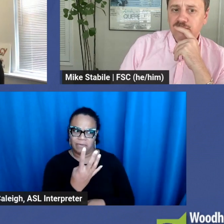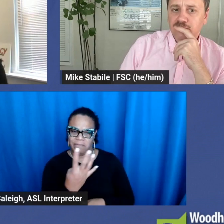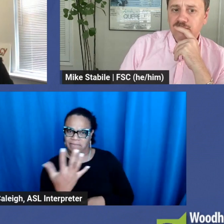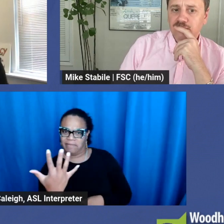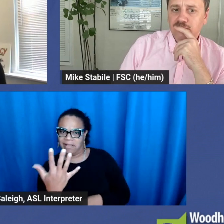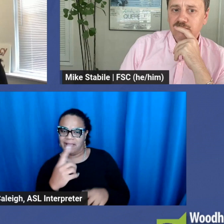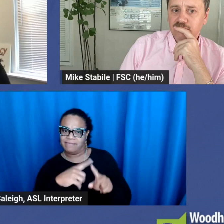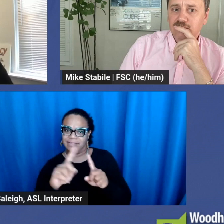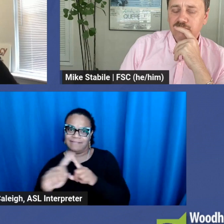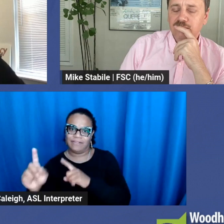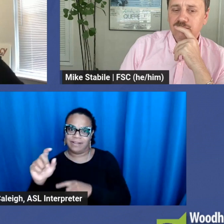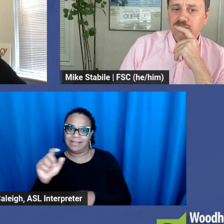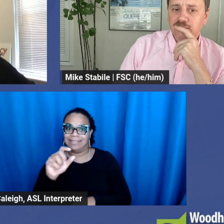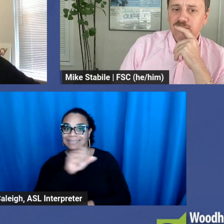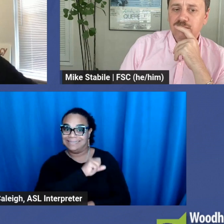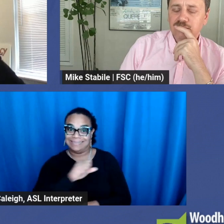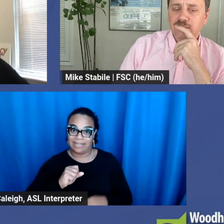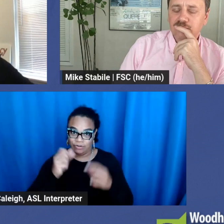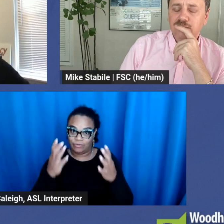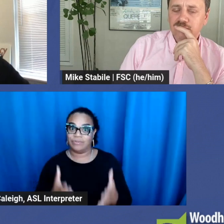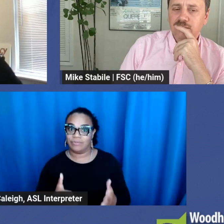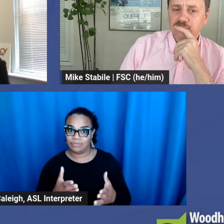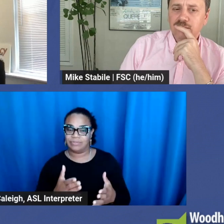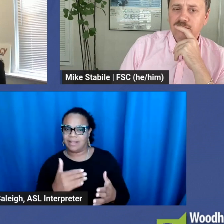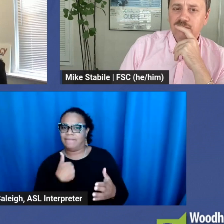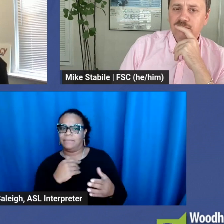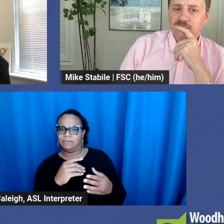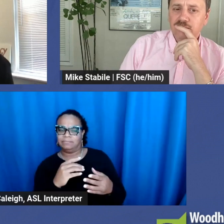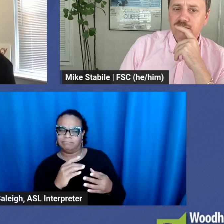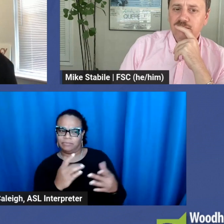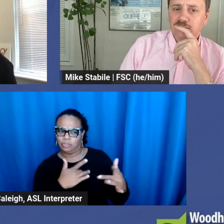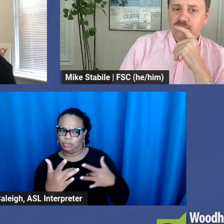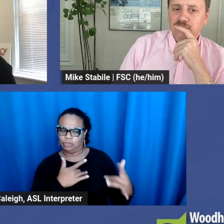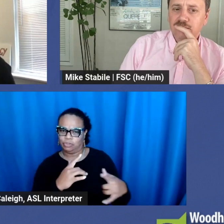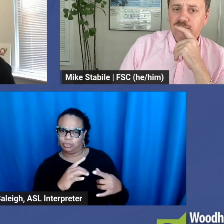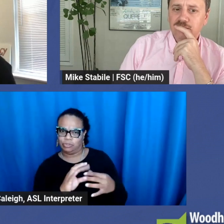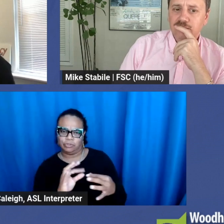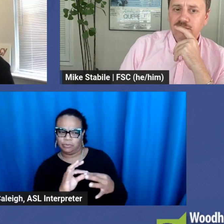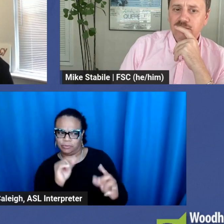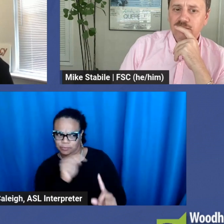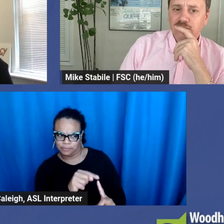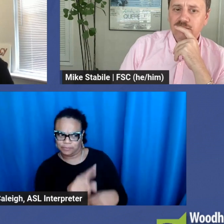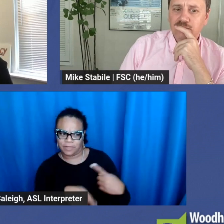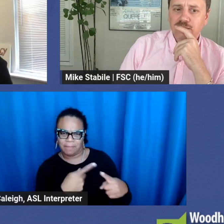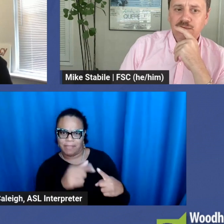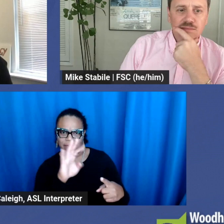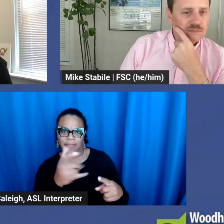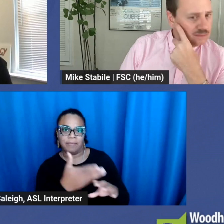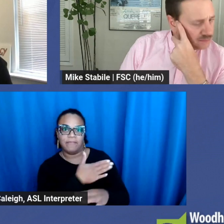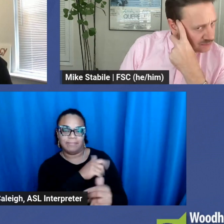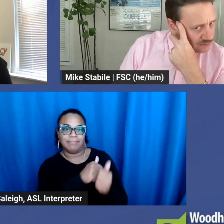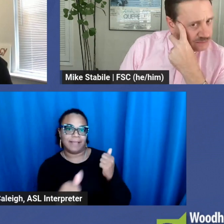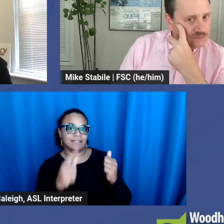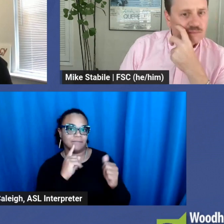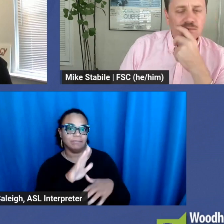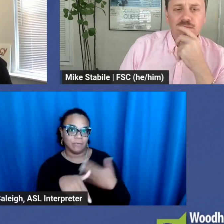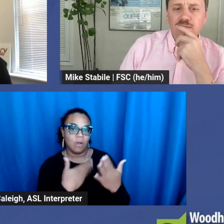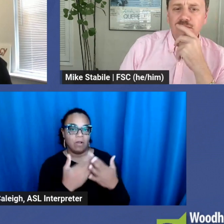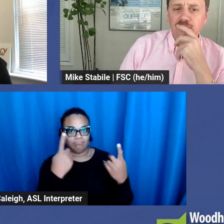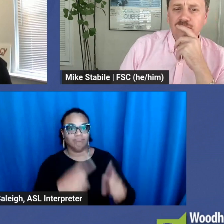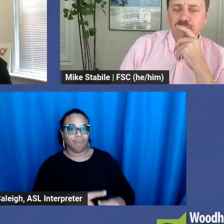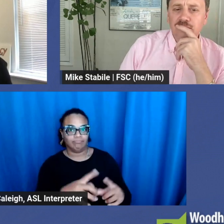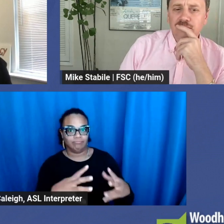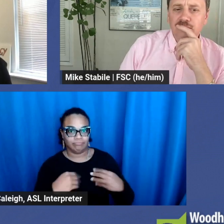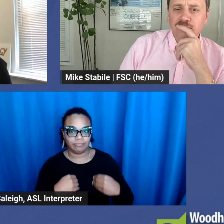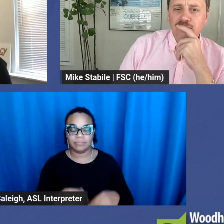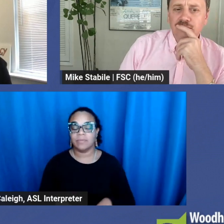raised concerns with the bill before sort of allowing it to go out on a unanimous vote. The Earn It Act is a bill that, among other